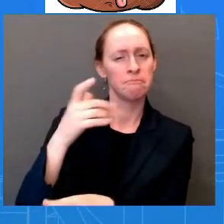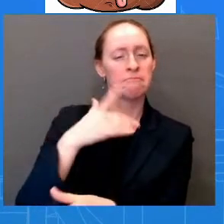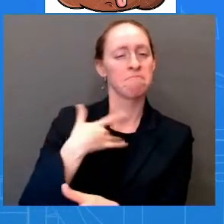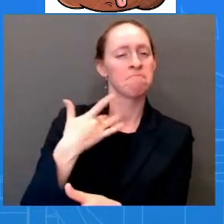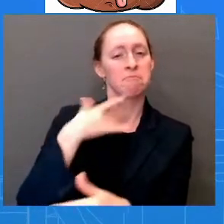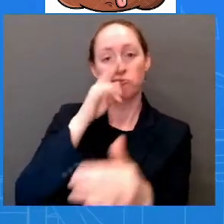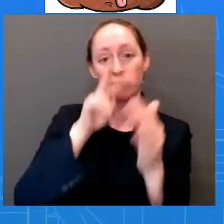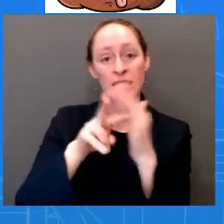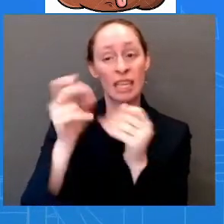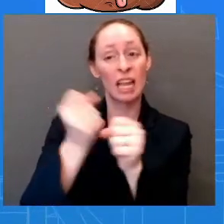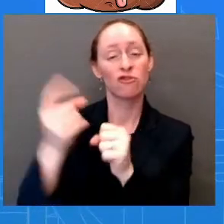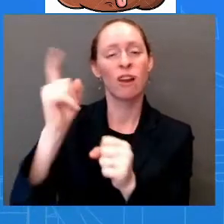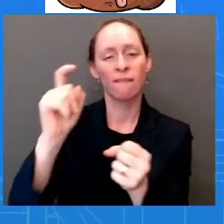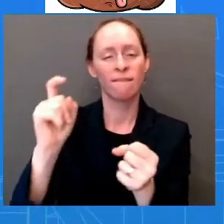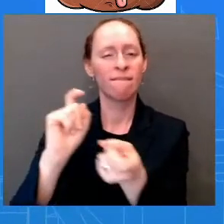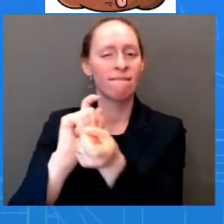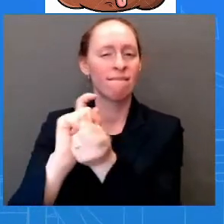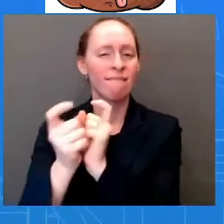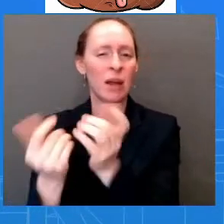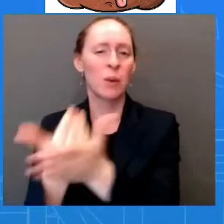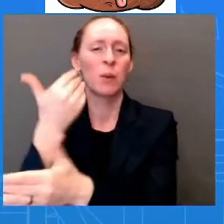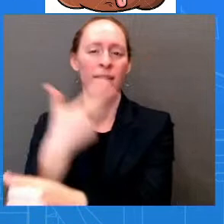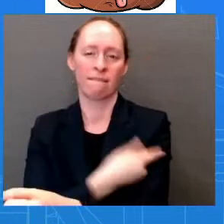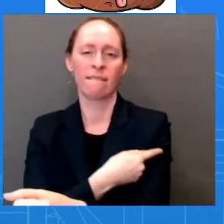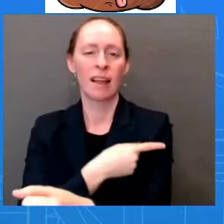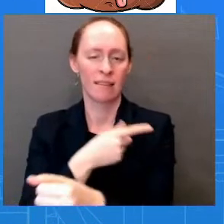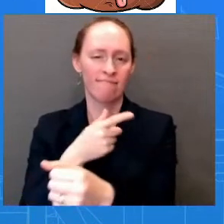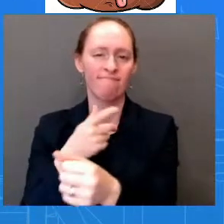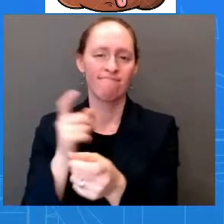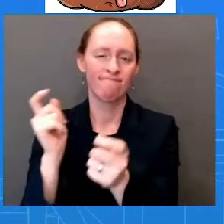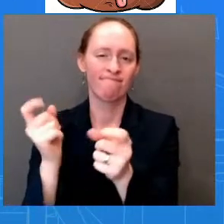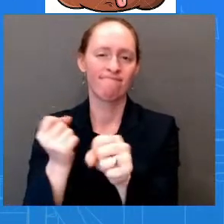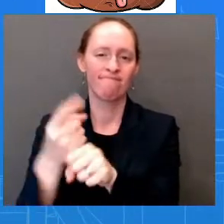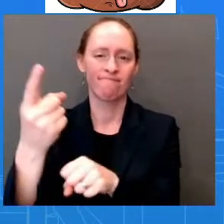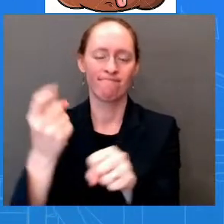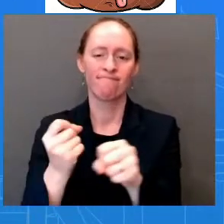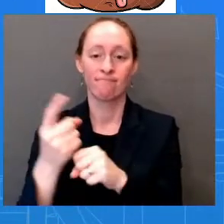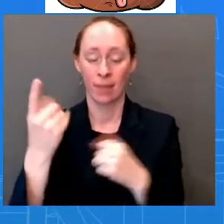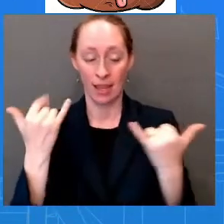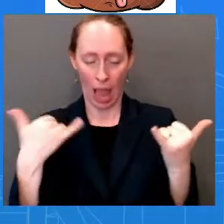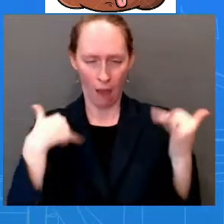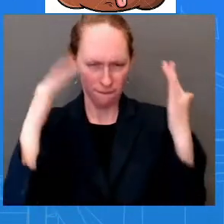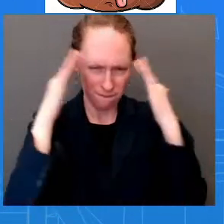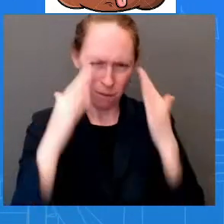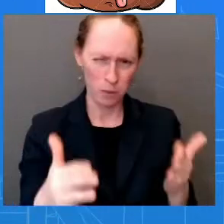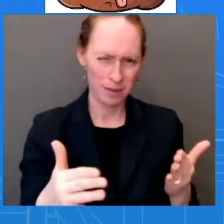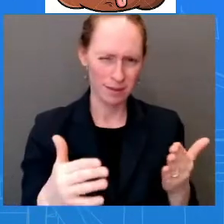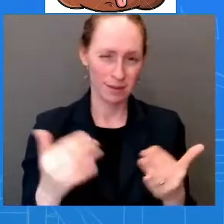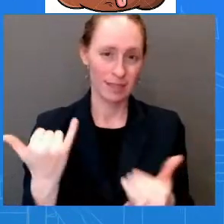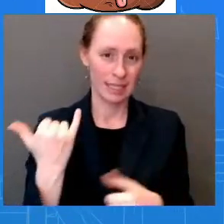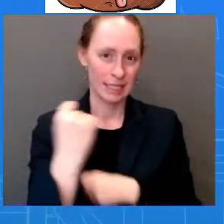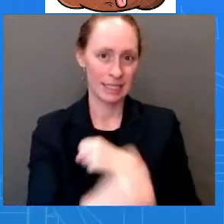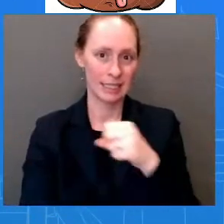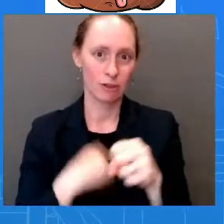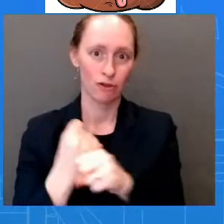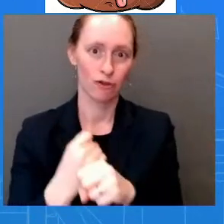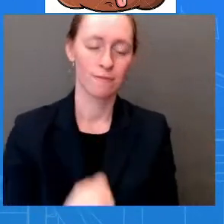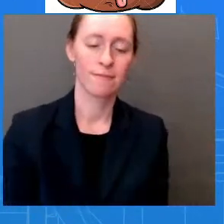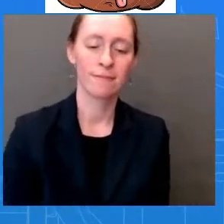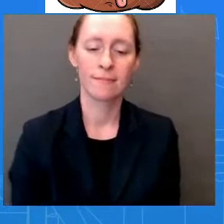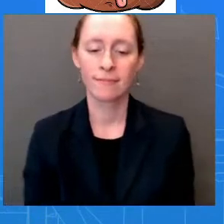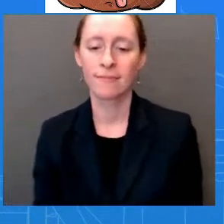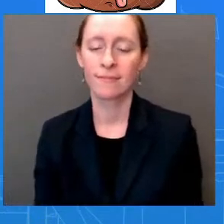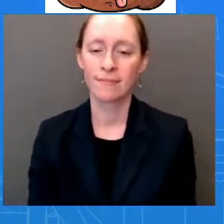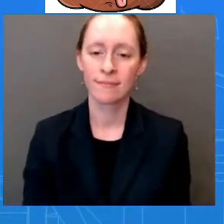now, our focus is let's get Americans protected this fall and winter with the updated COVID vaccines we have. All right, thank you so much, Thank Dr. you so Jha. much.